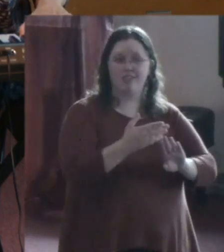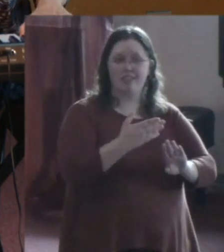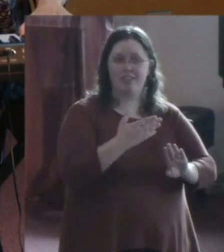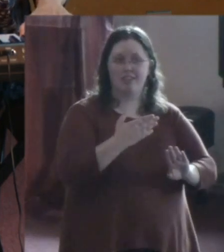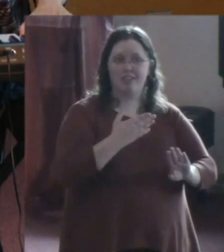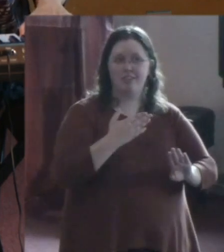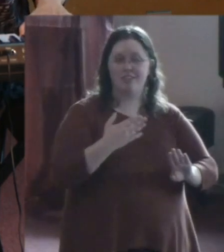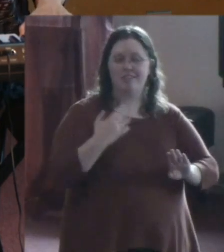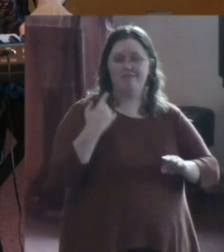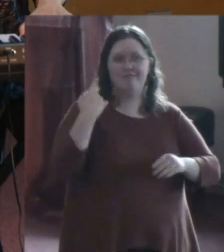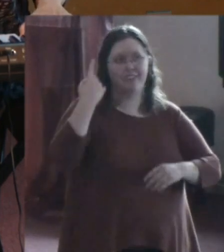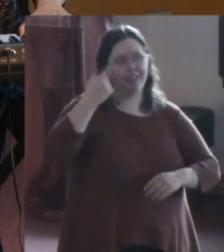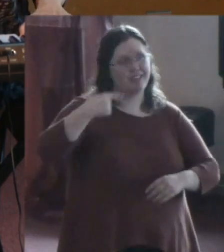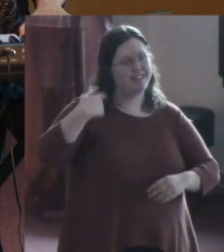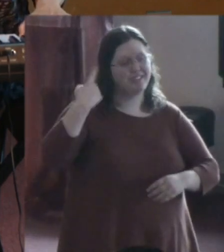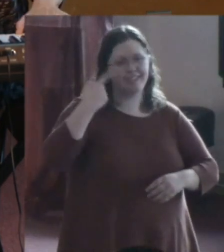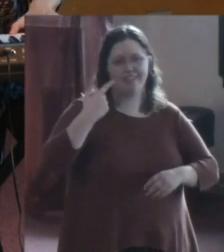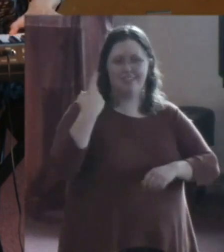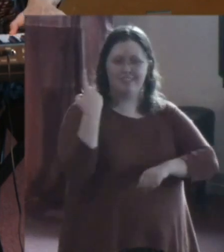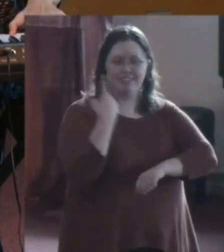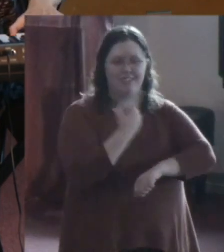Before the